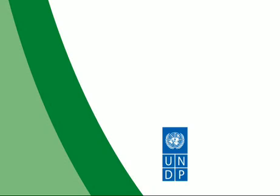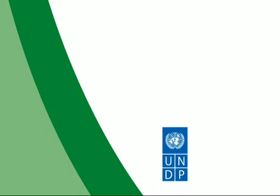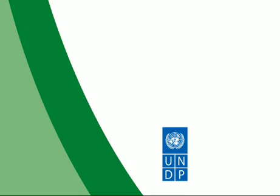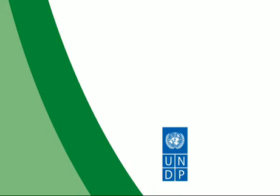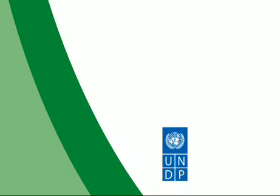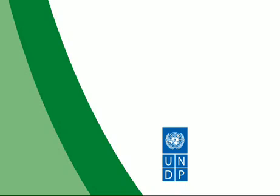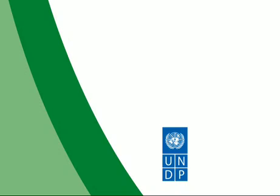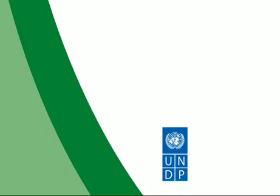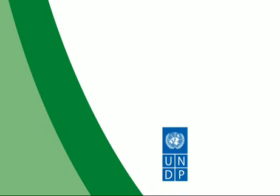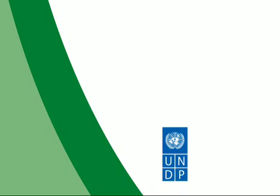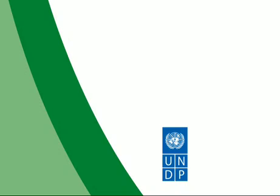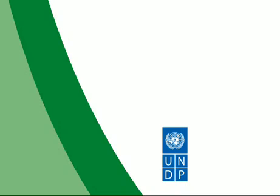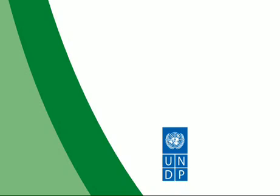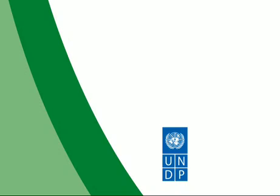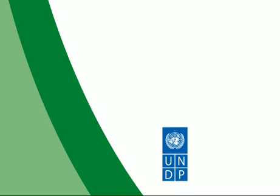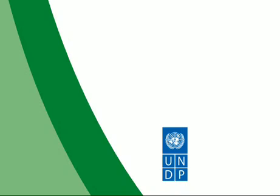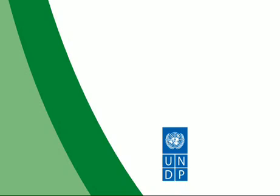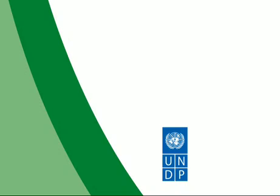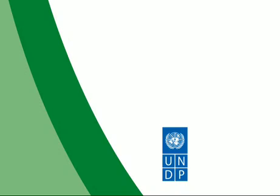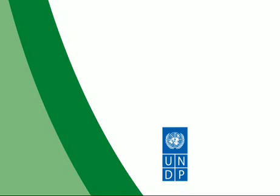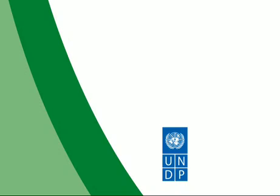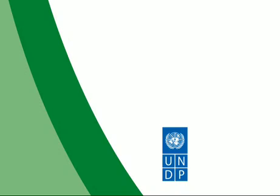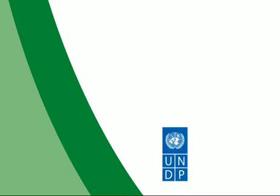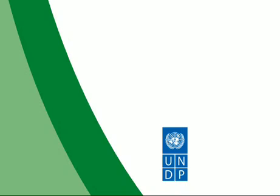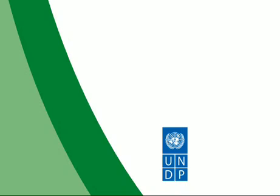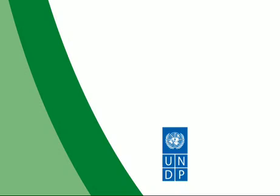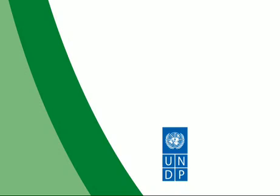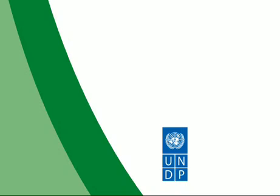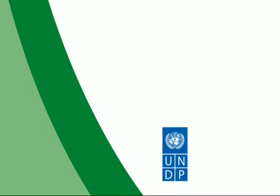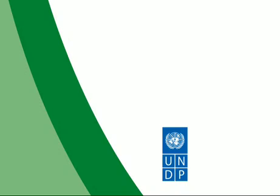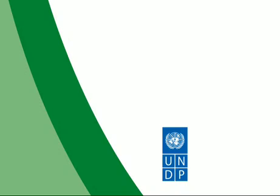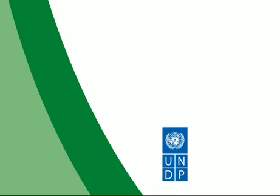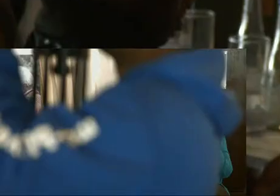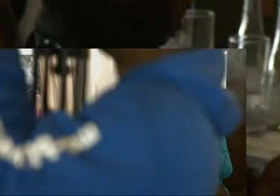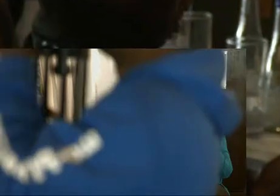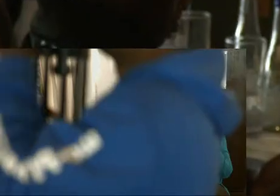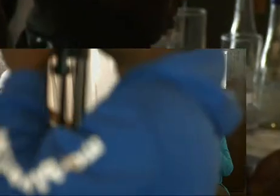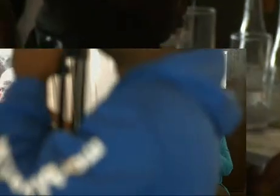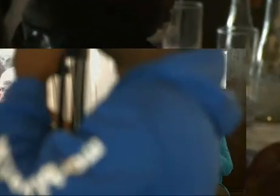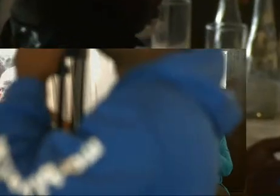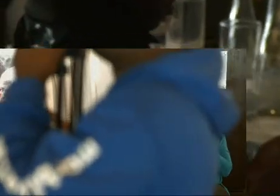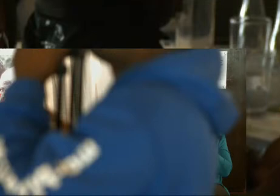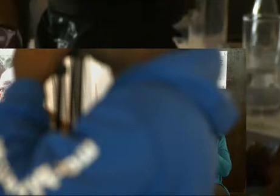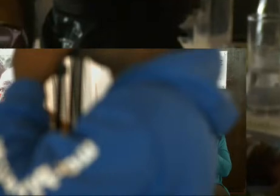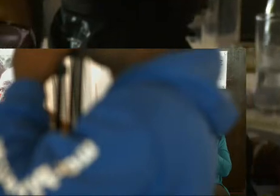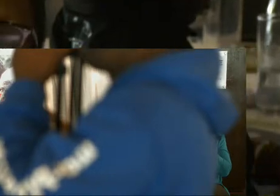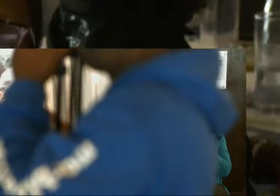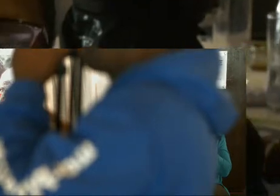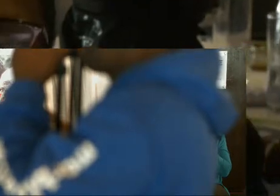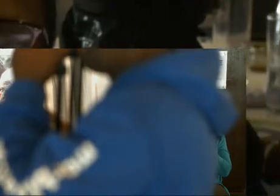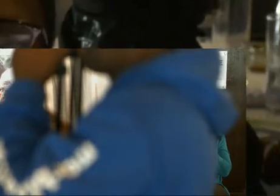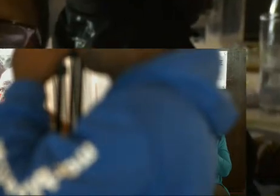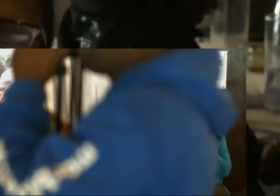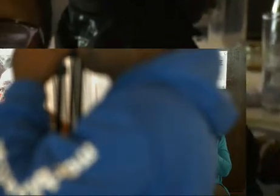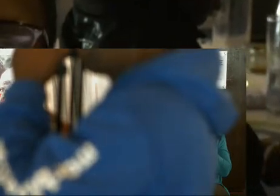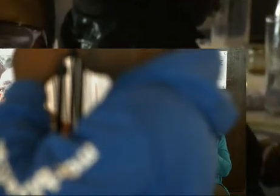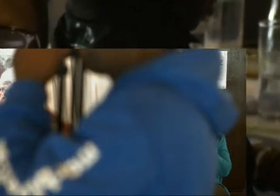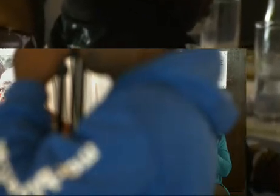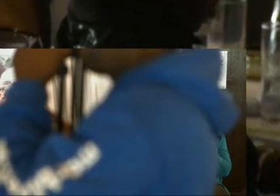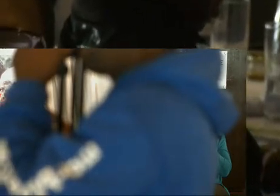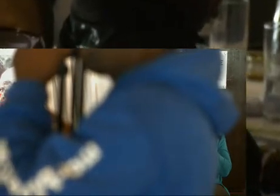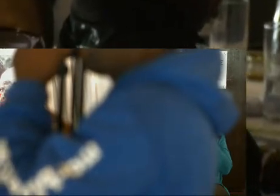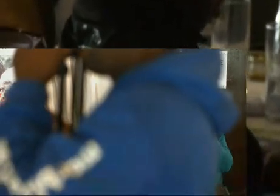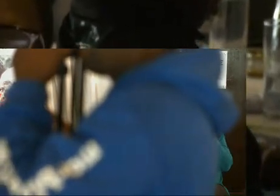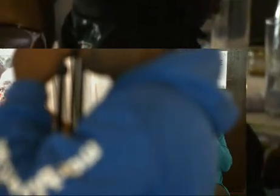be for Progress to be achieved in the relationship realization of the utu uh utto Nuria